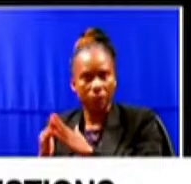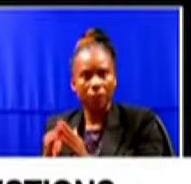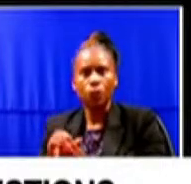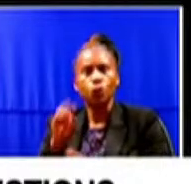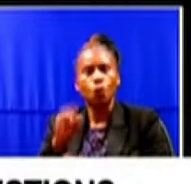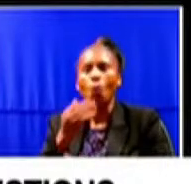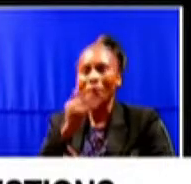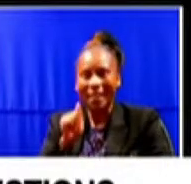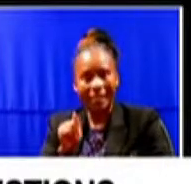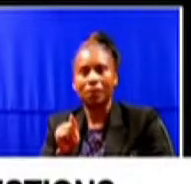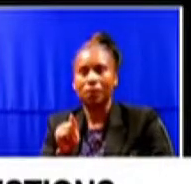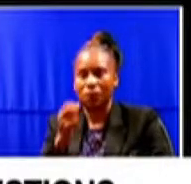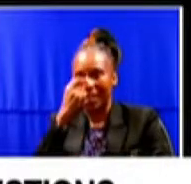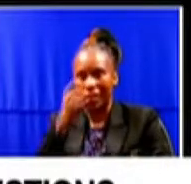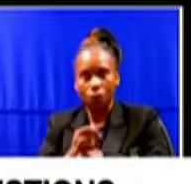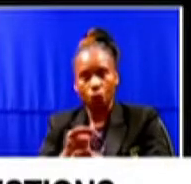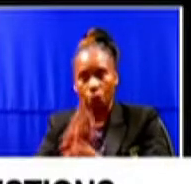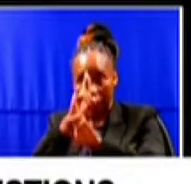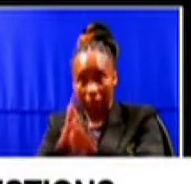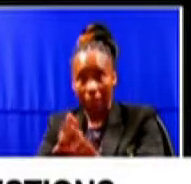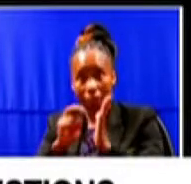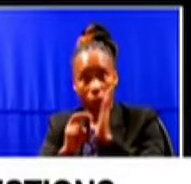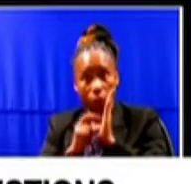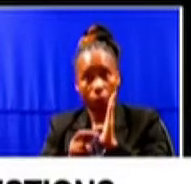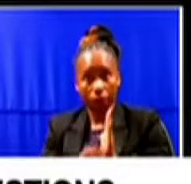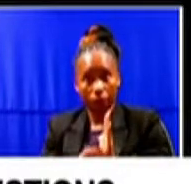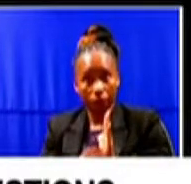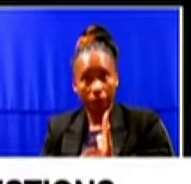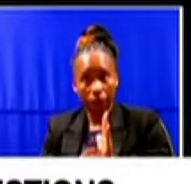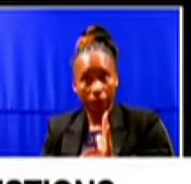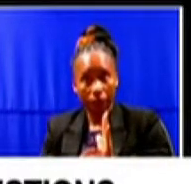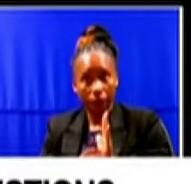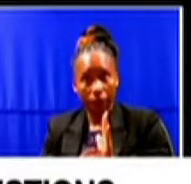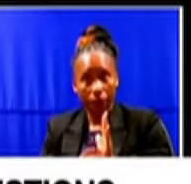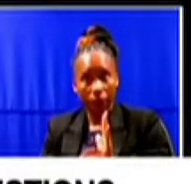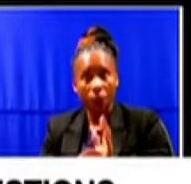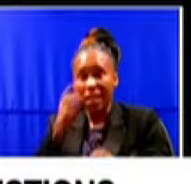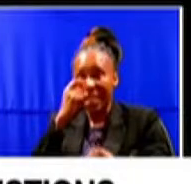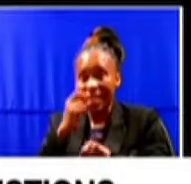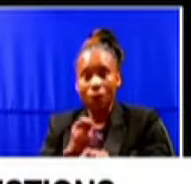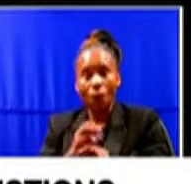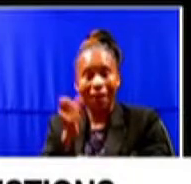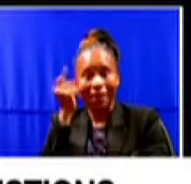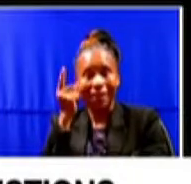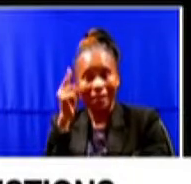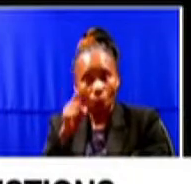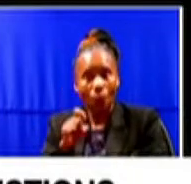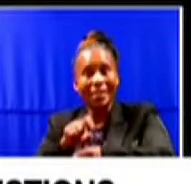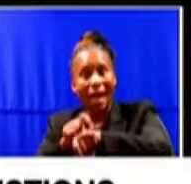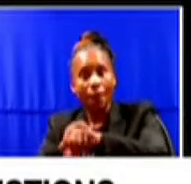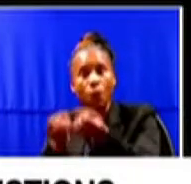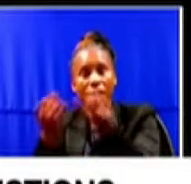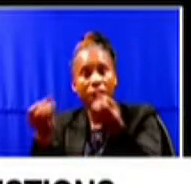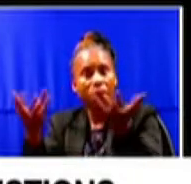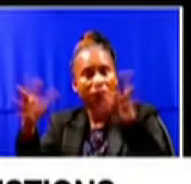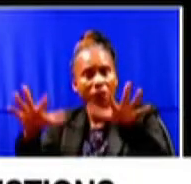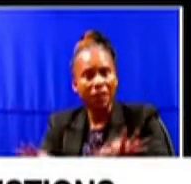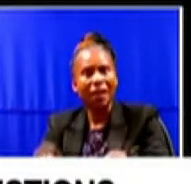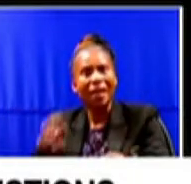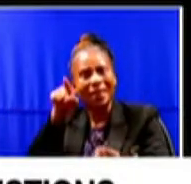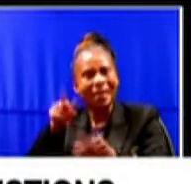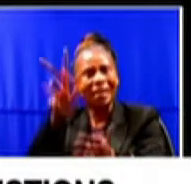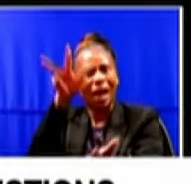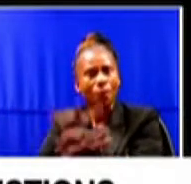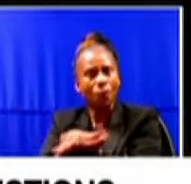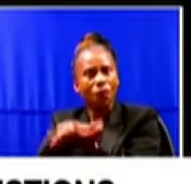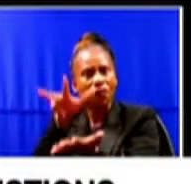by the House. As whips, given your understanding of the allocation of time, this has been approved